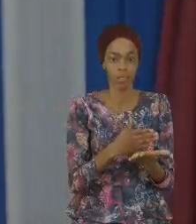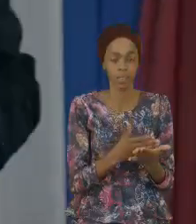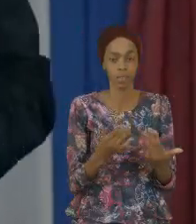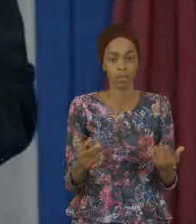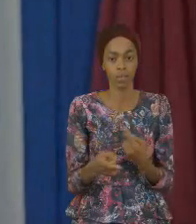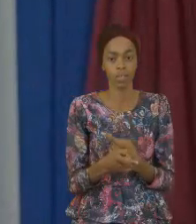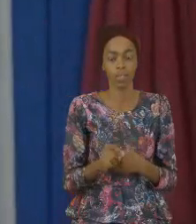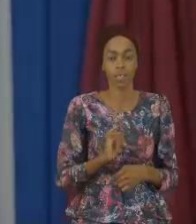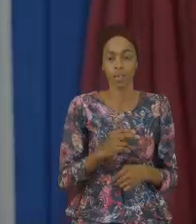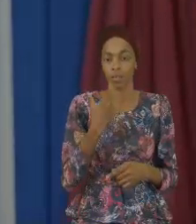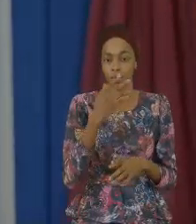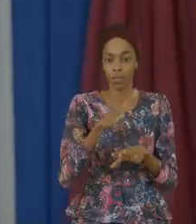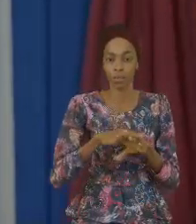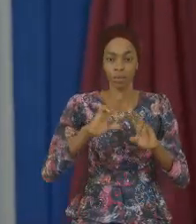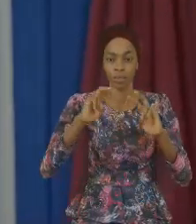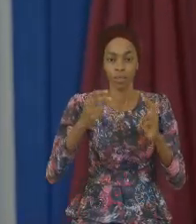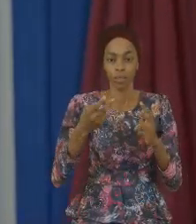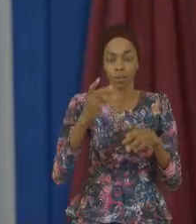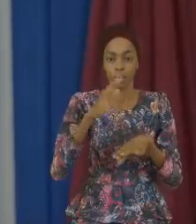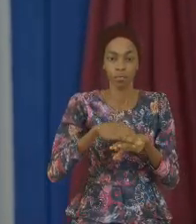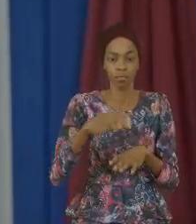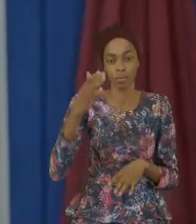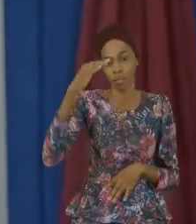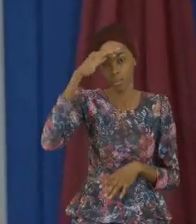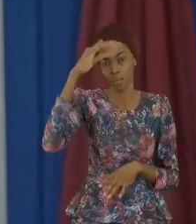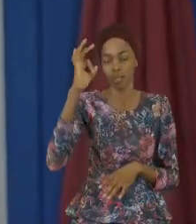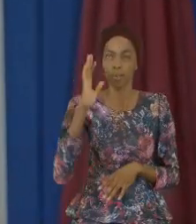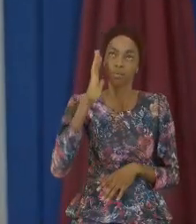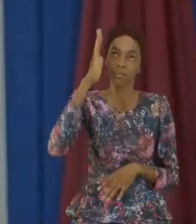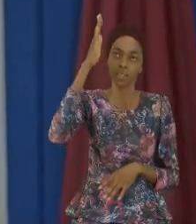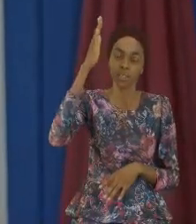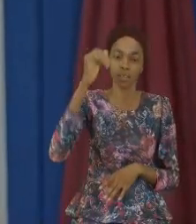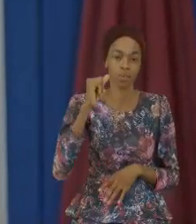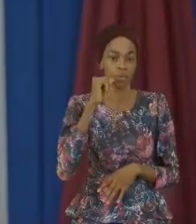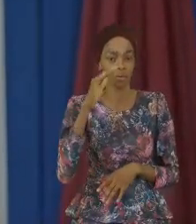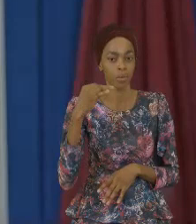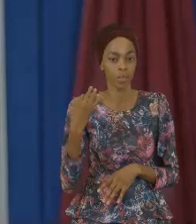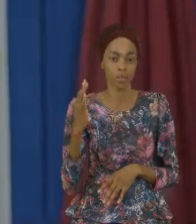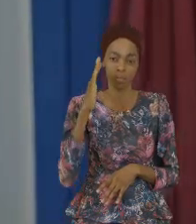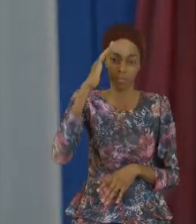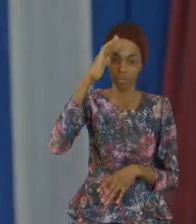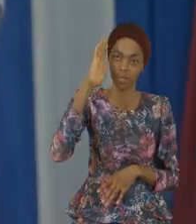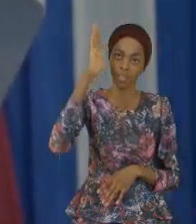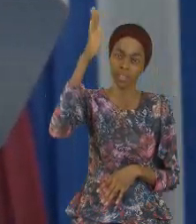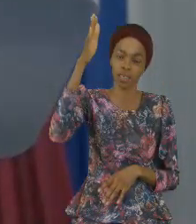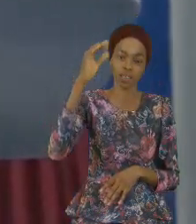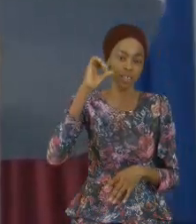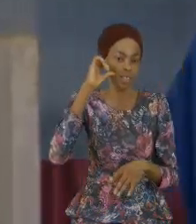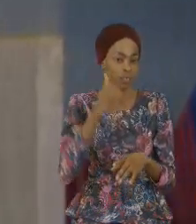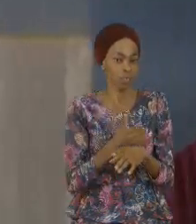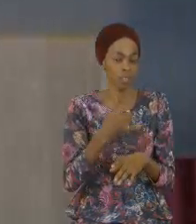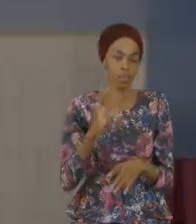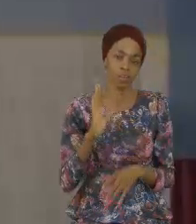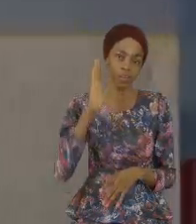on a man of destiny, a woman of destiny, a daughter of destiny, a